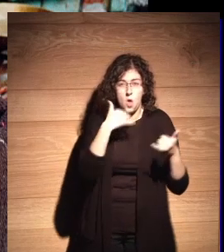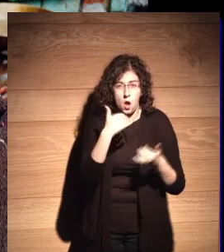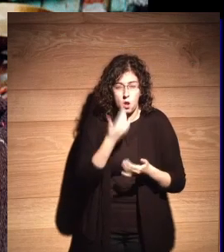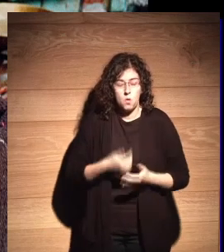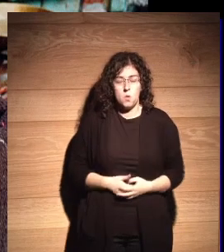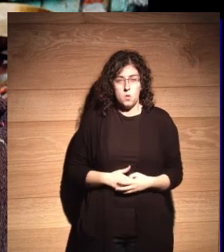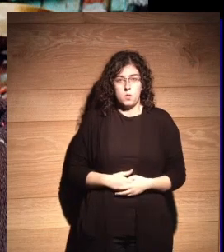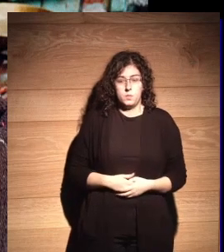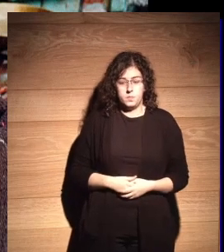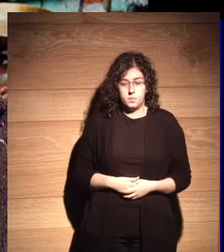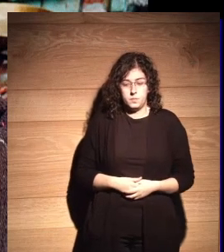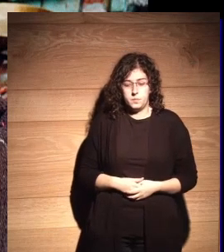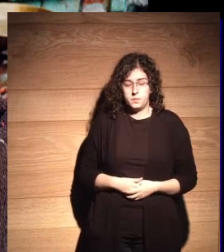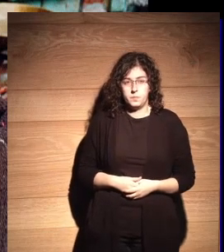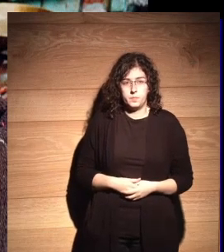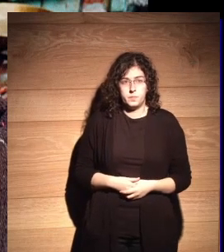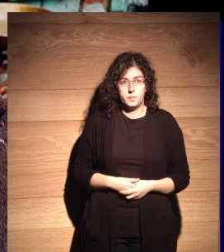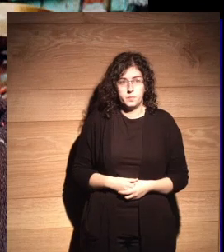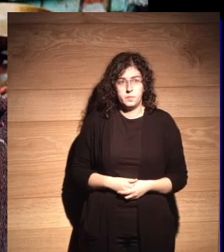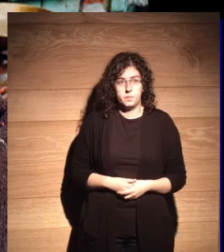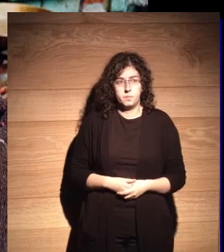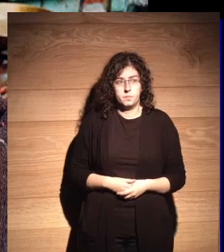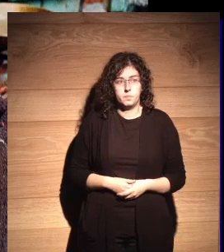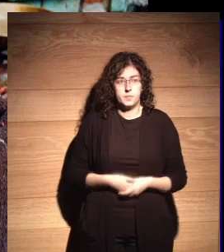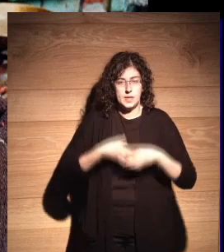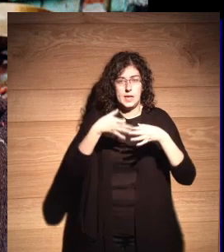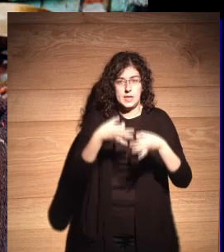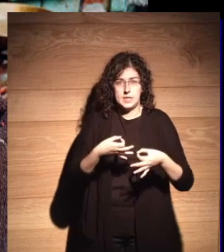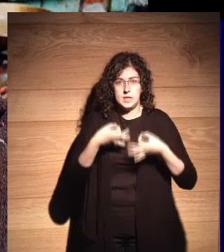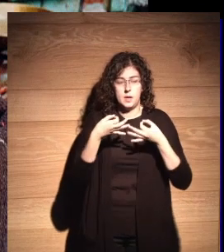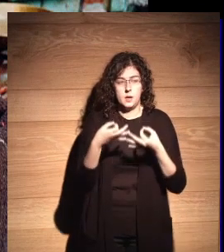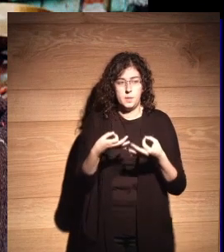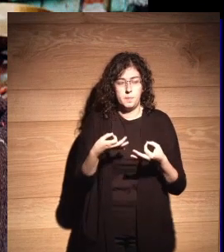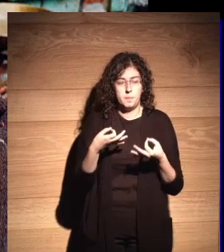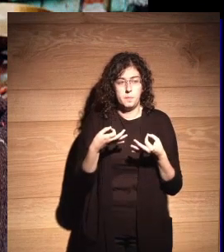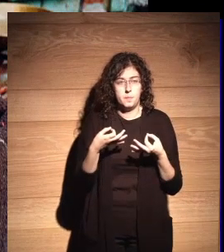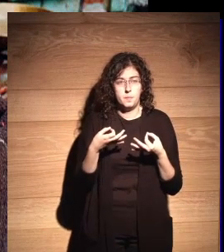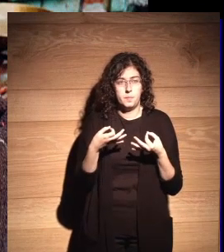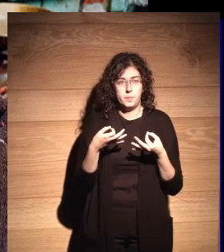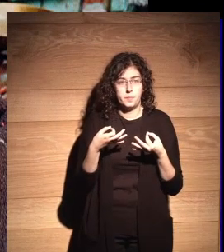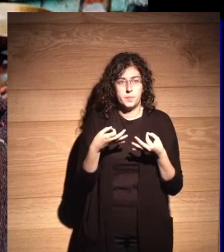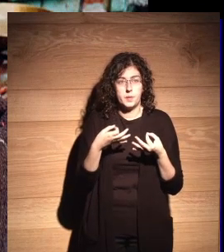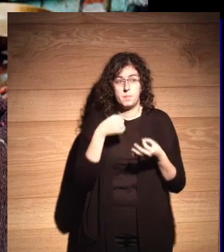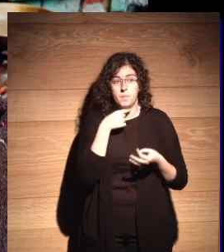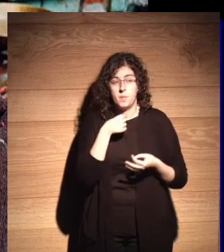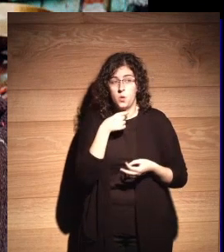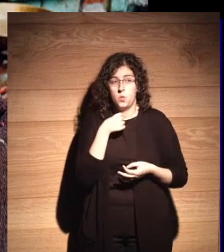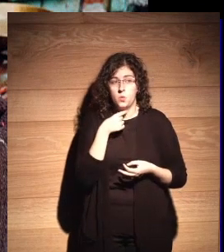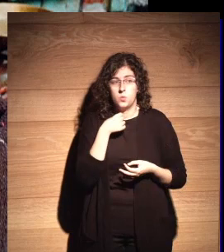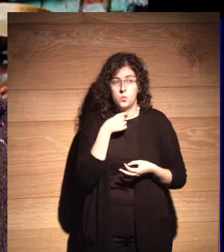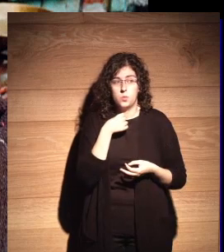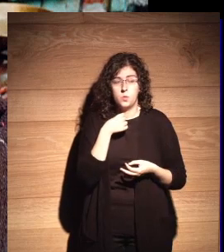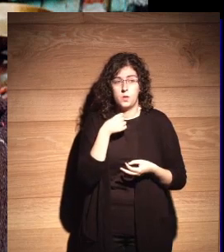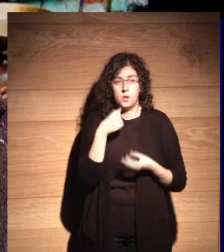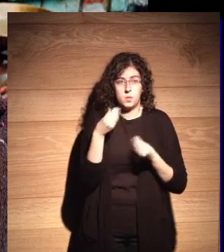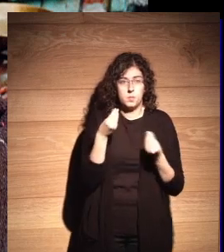I've always loved. I was kind of inspired by Andrei Kertész, the great Hungarian photographer, he did a book